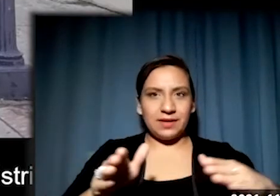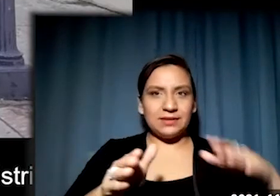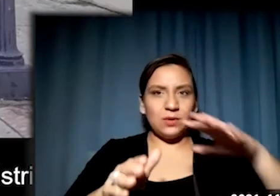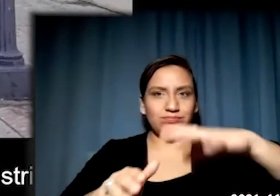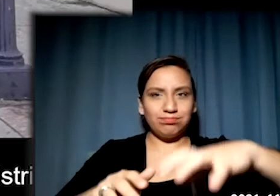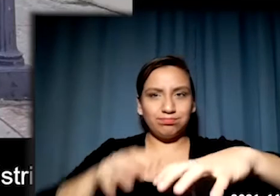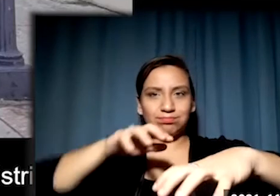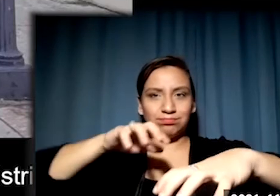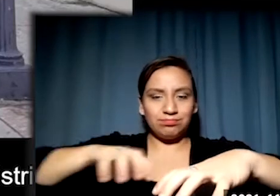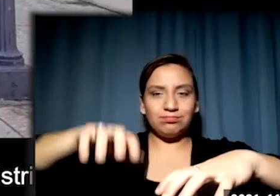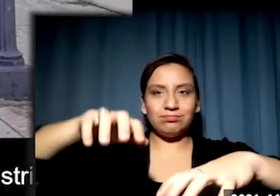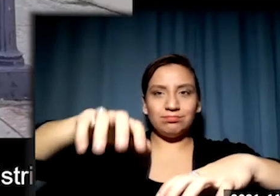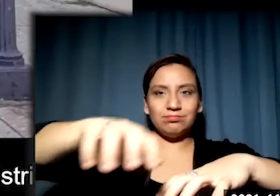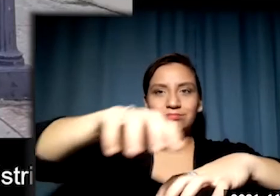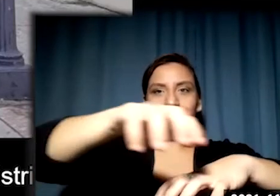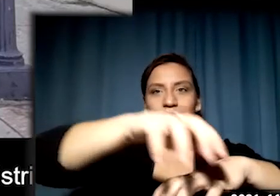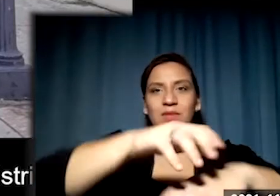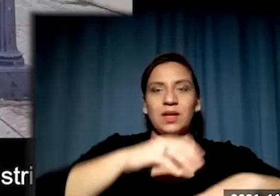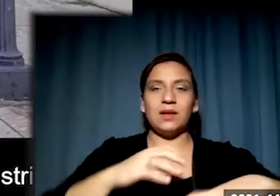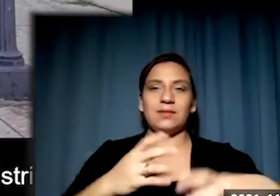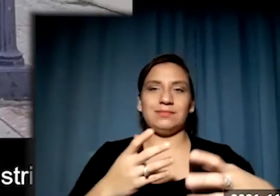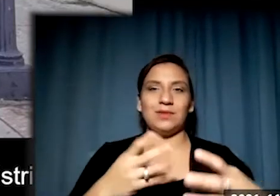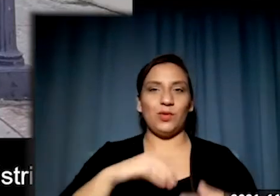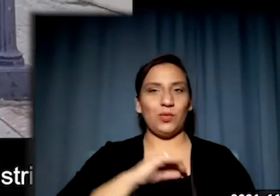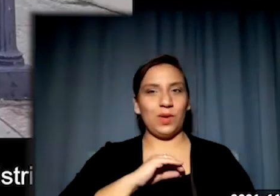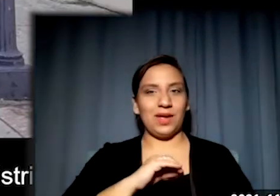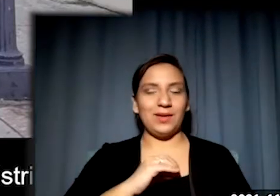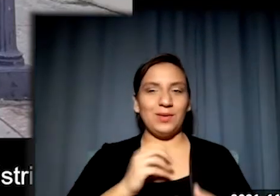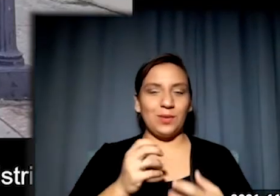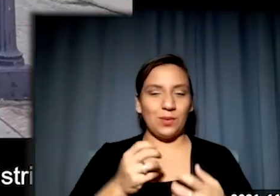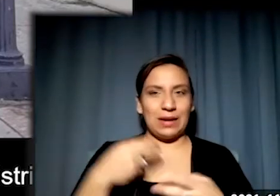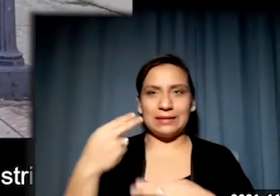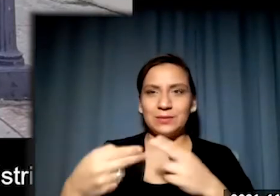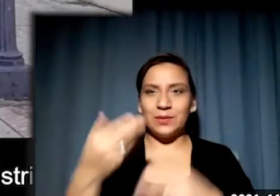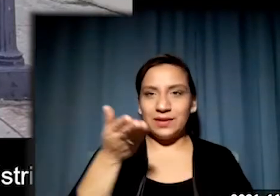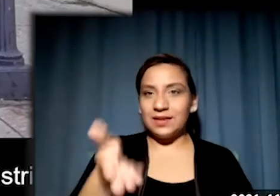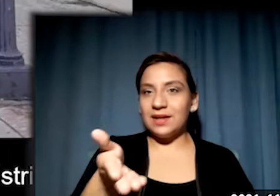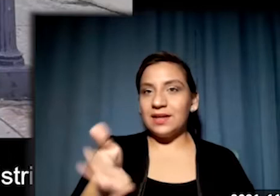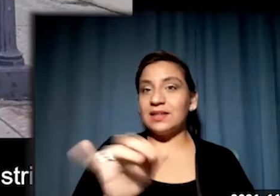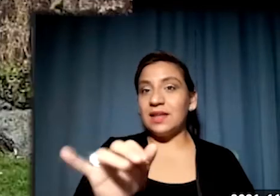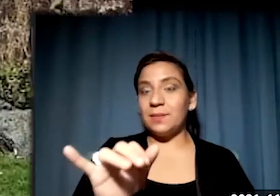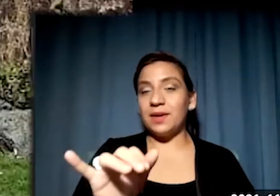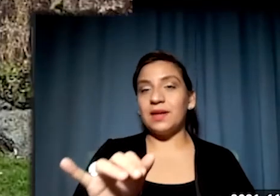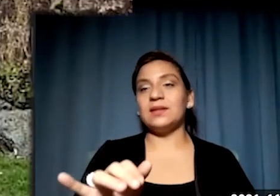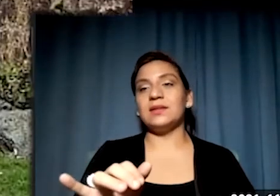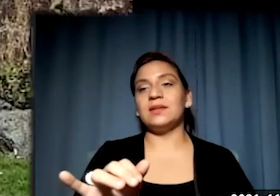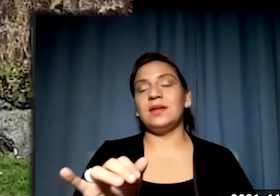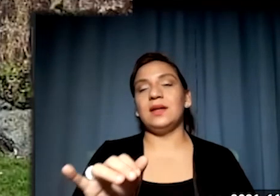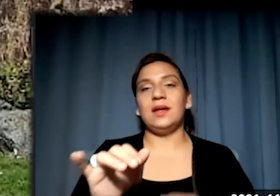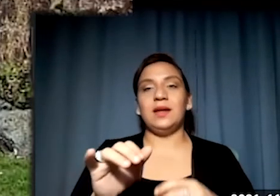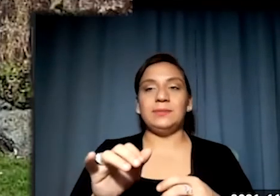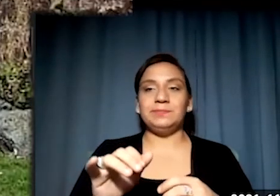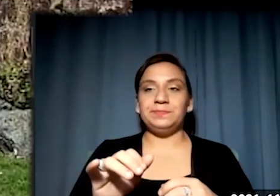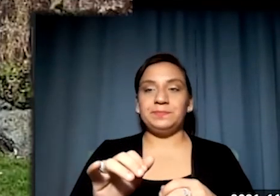also the birthplace of the ethnicity that we call Puerto Rican. So it's truly a